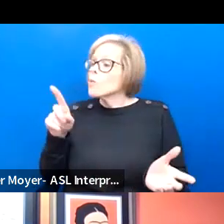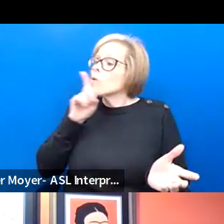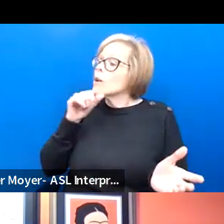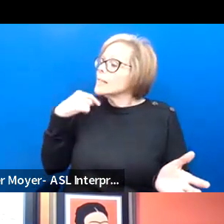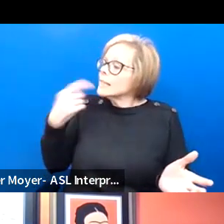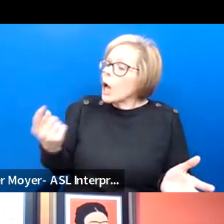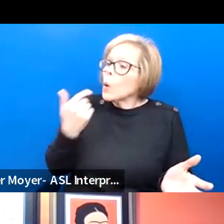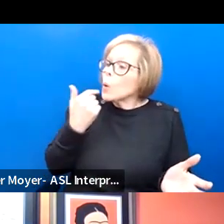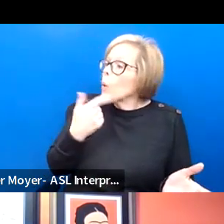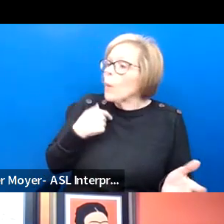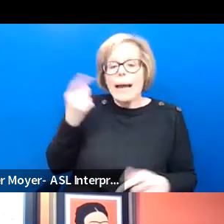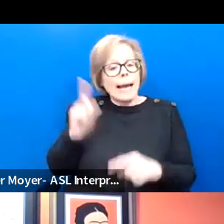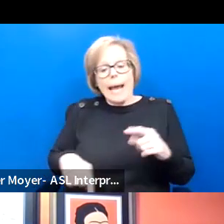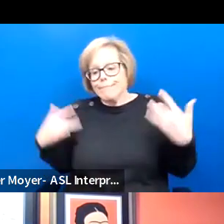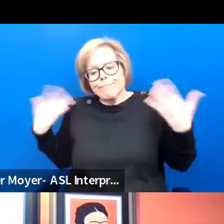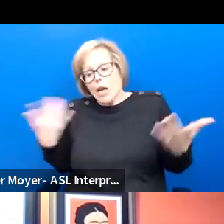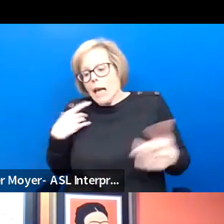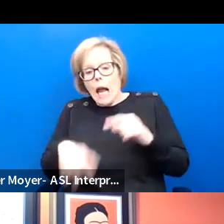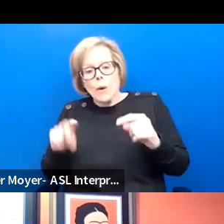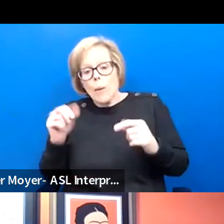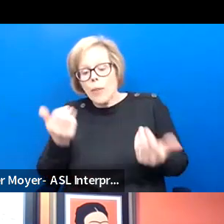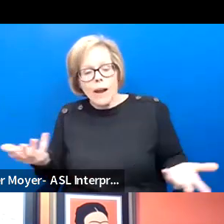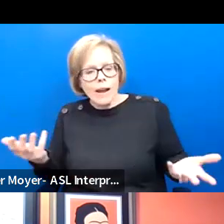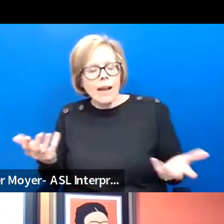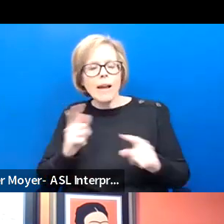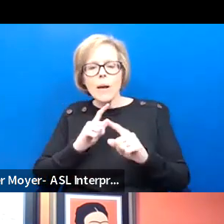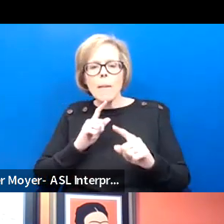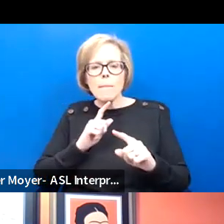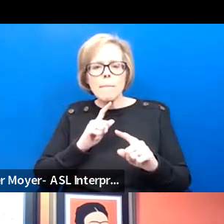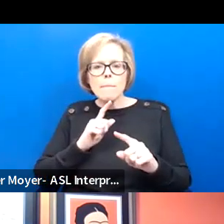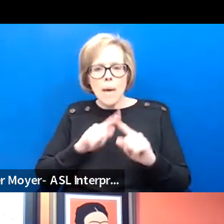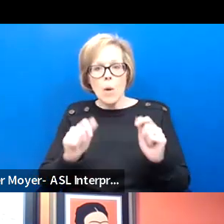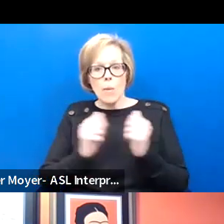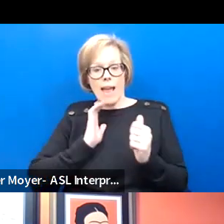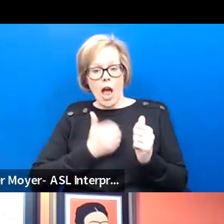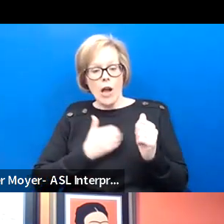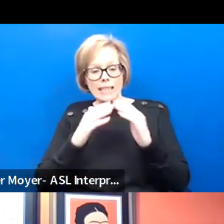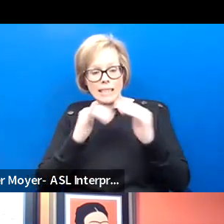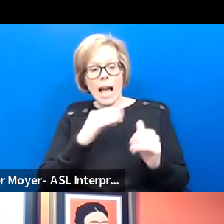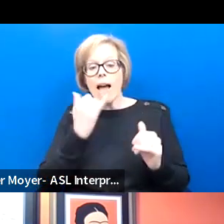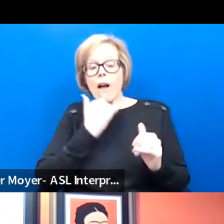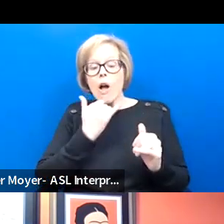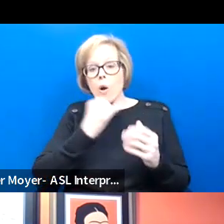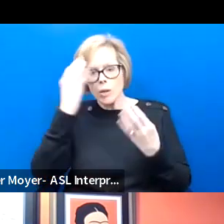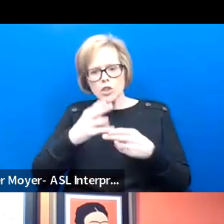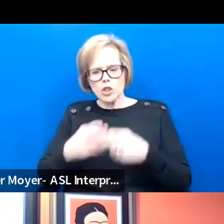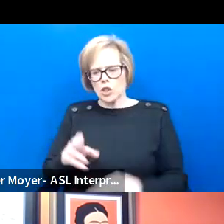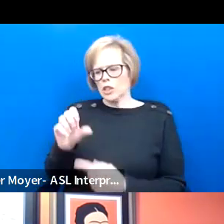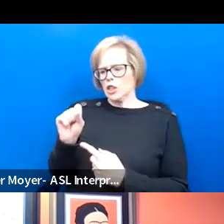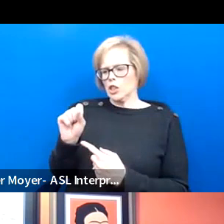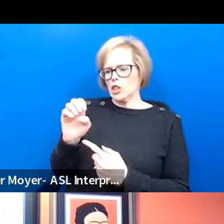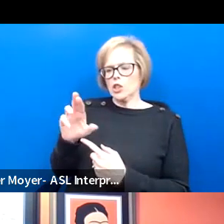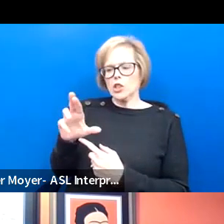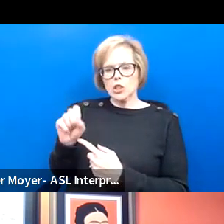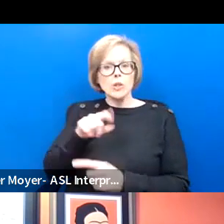we can't do anything about it. But with our systems and error reporting systems called SIRS, and you can file